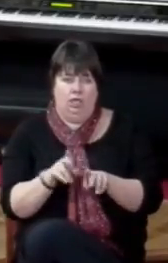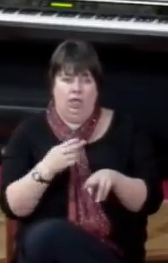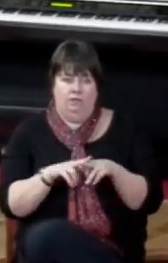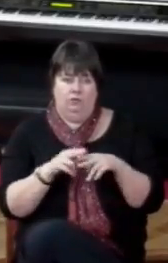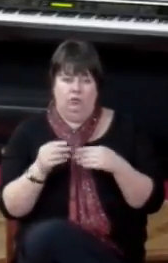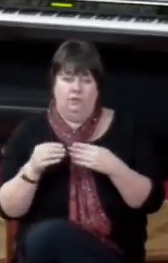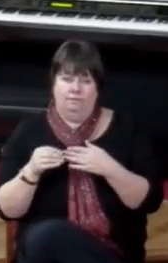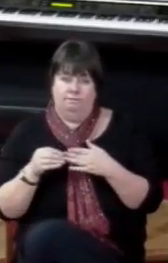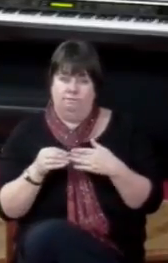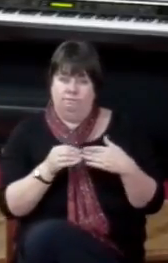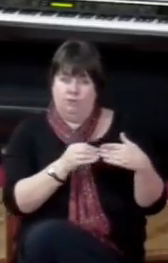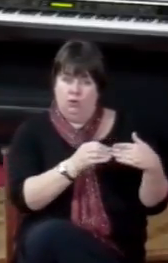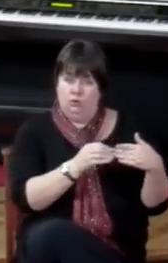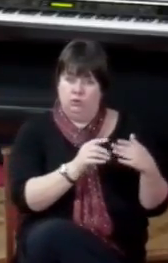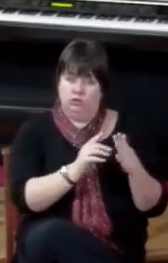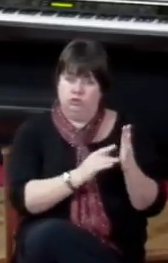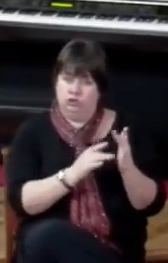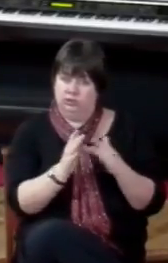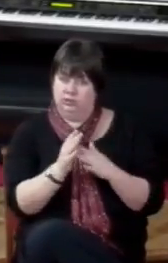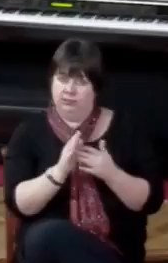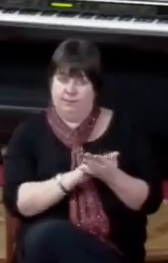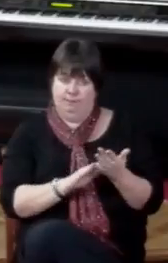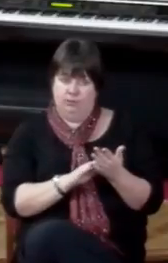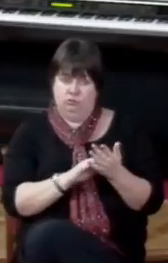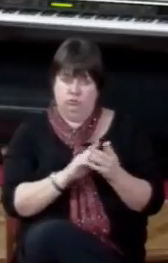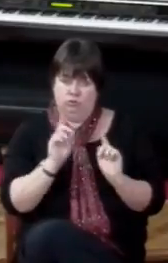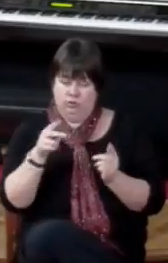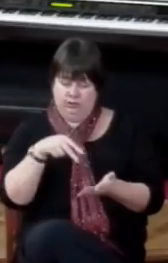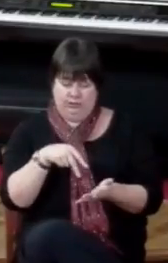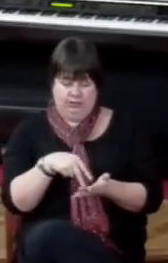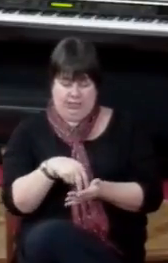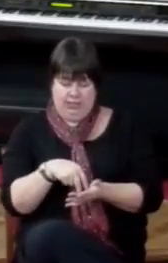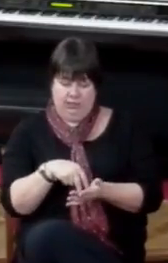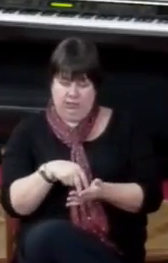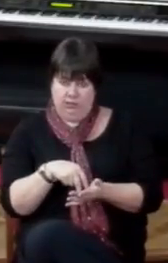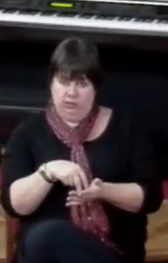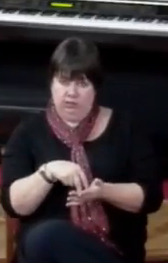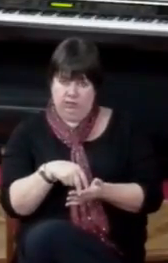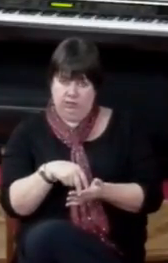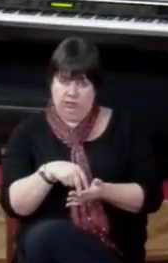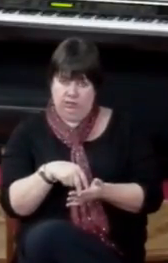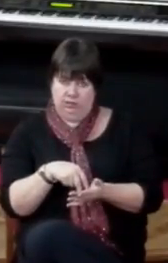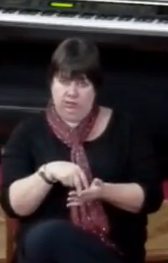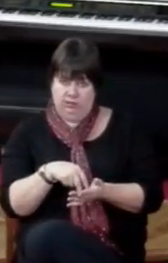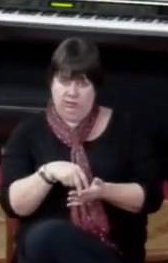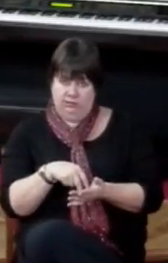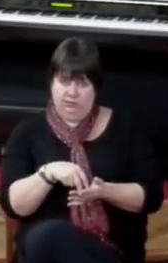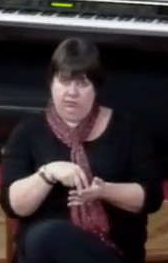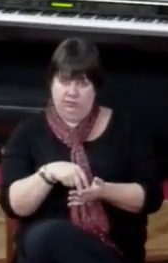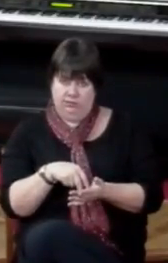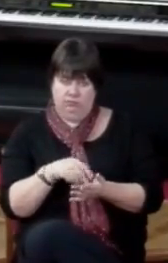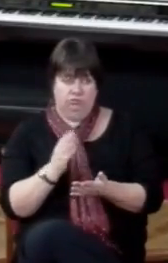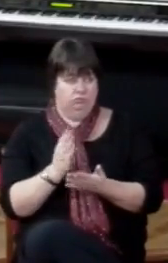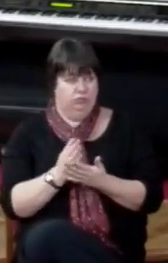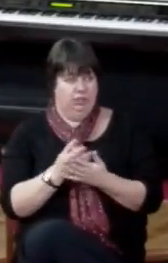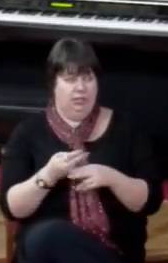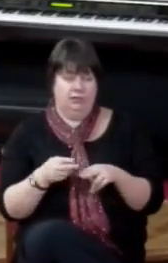you're moving, that you're not standing still. Because if you stand still,